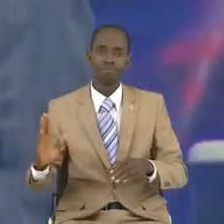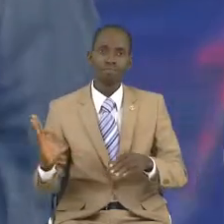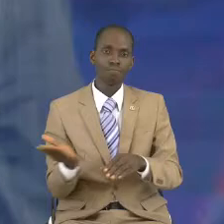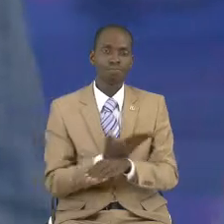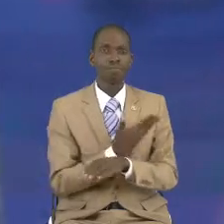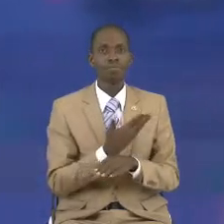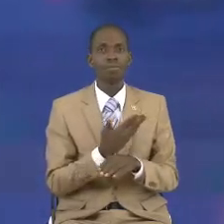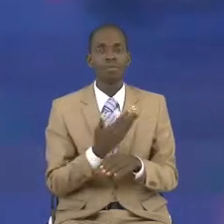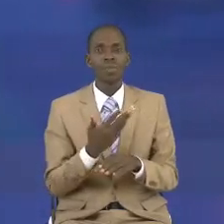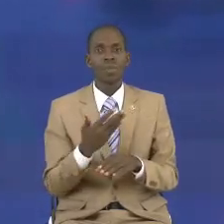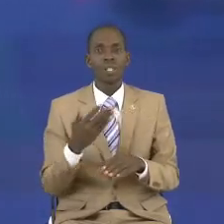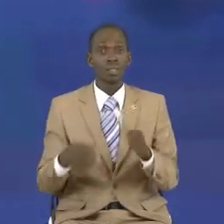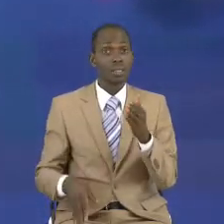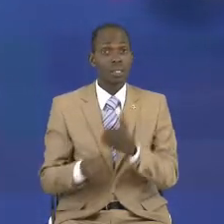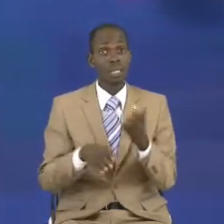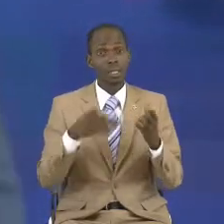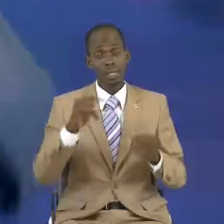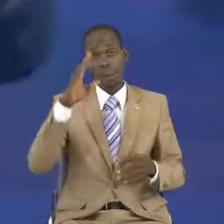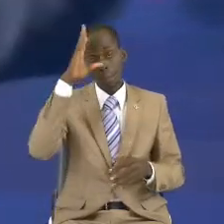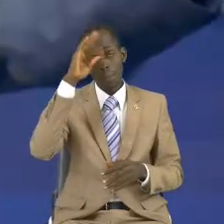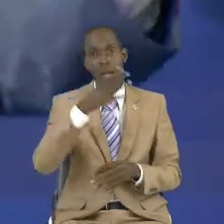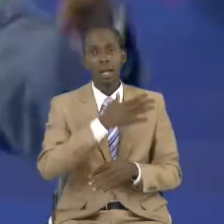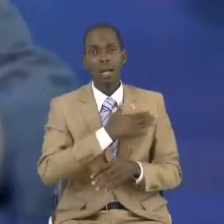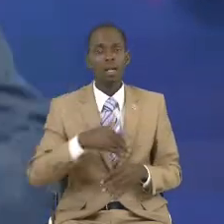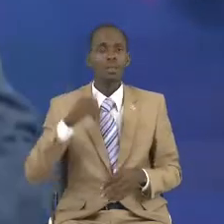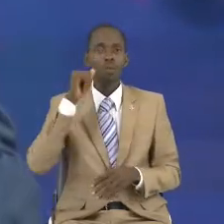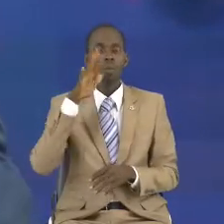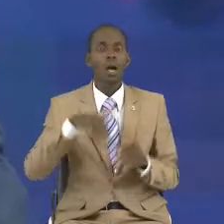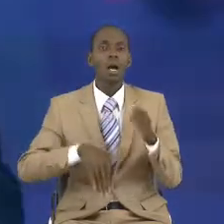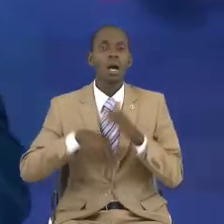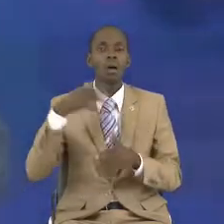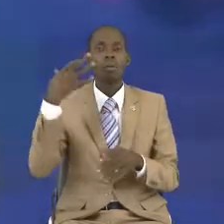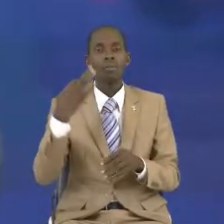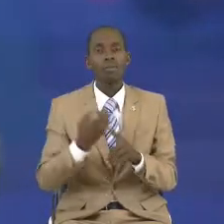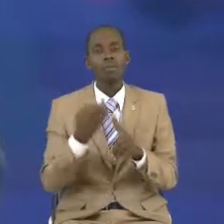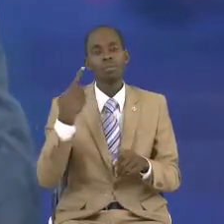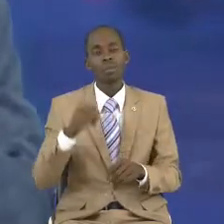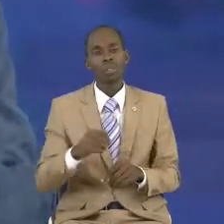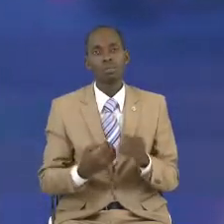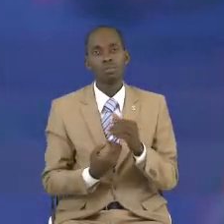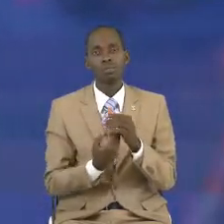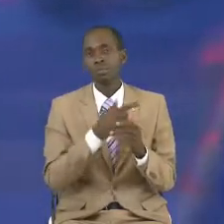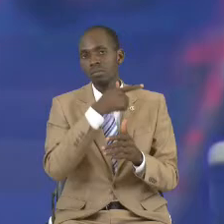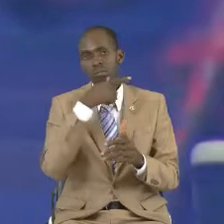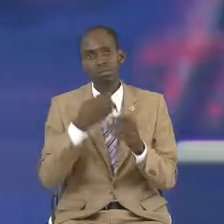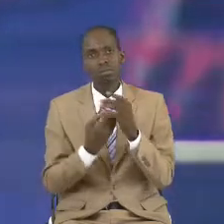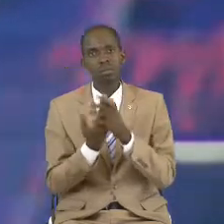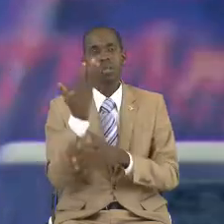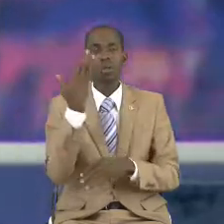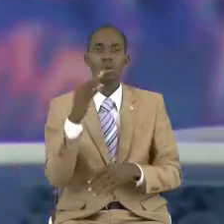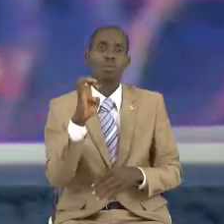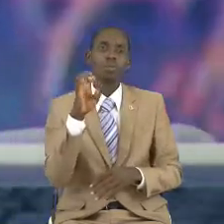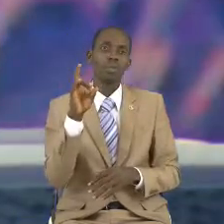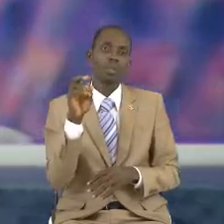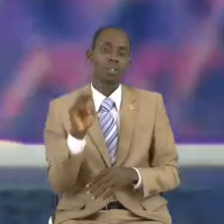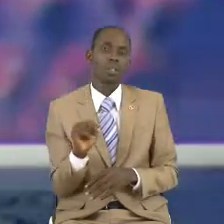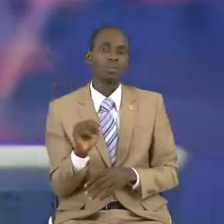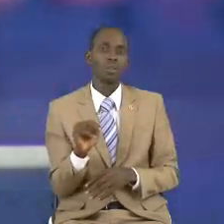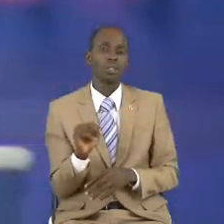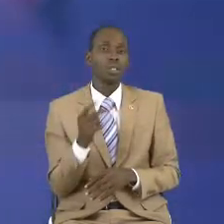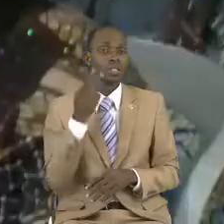of the garden of eden corruption came look at jube chapter